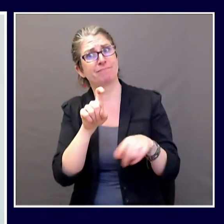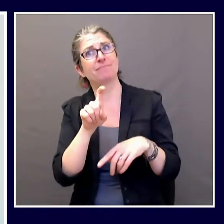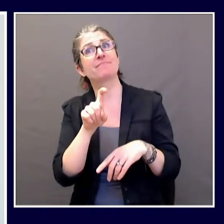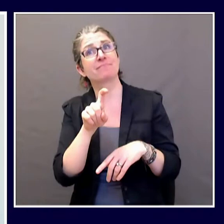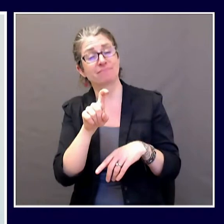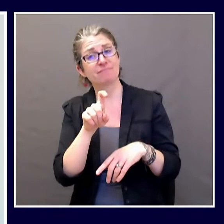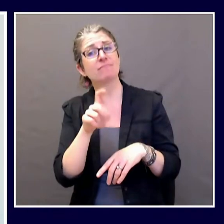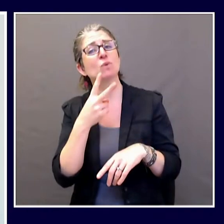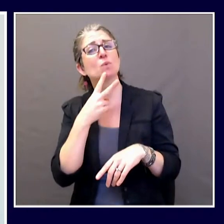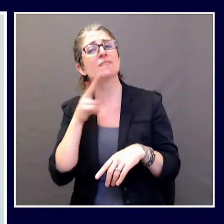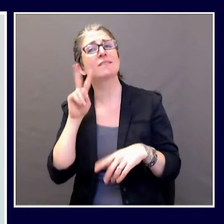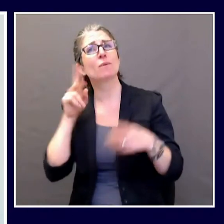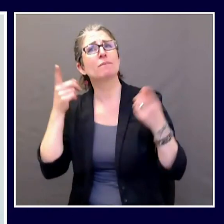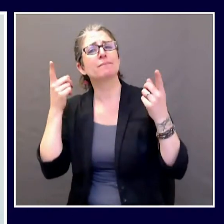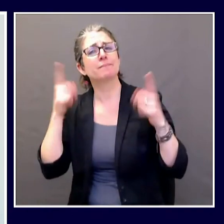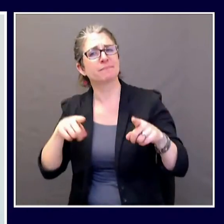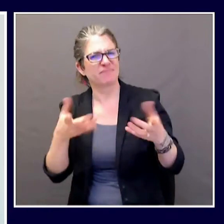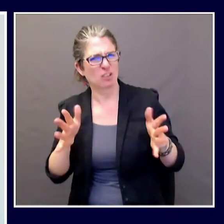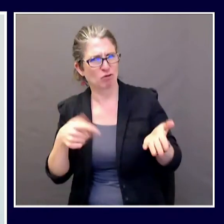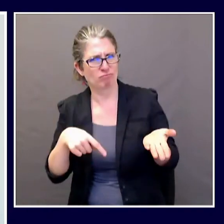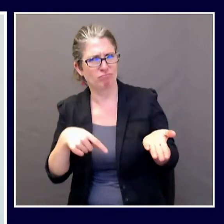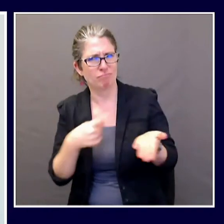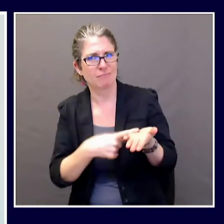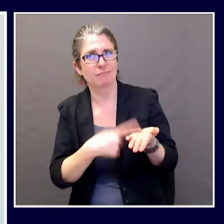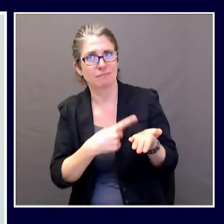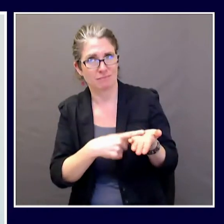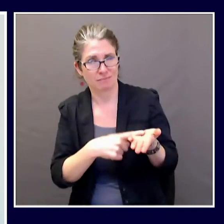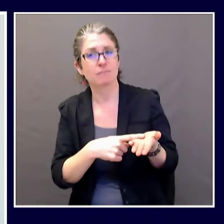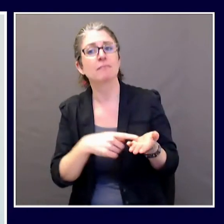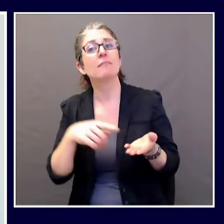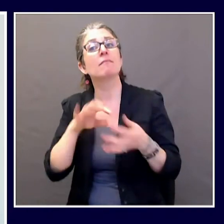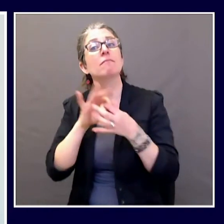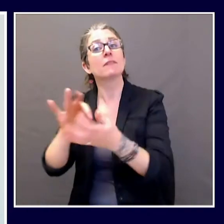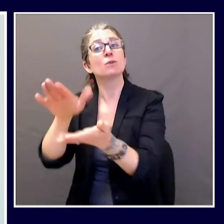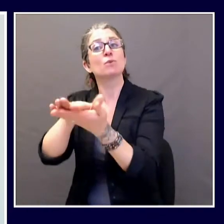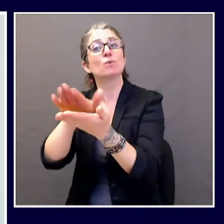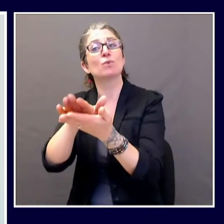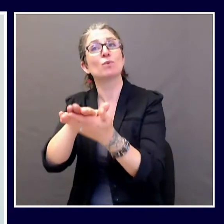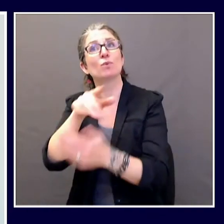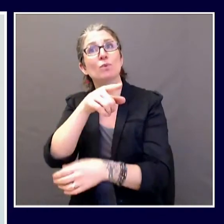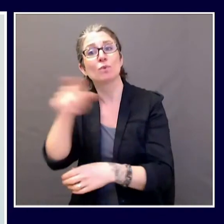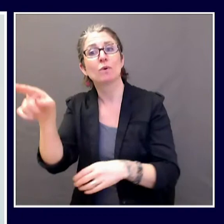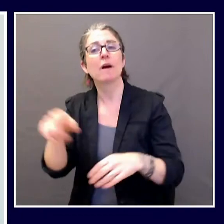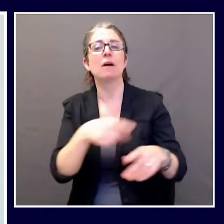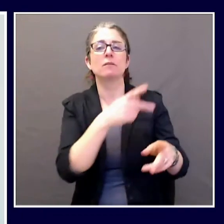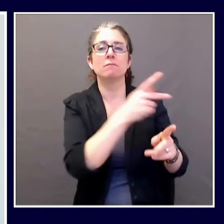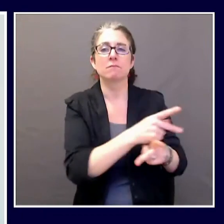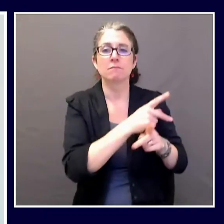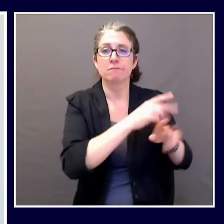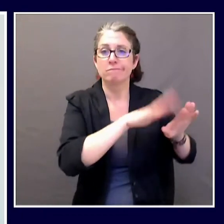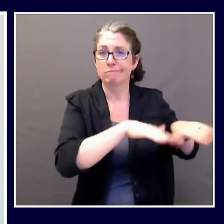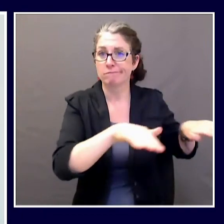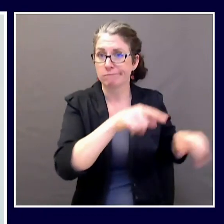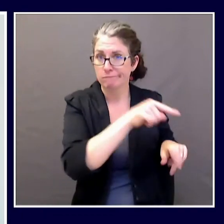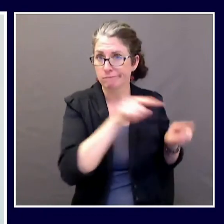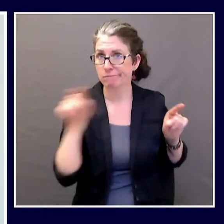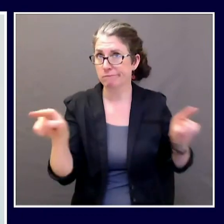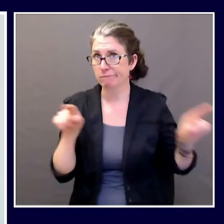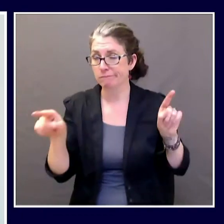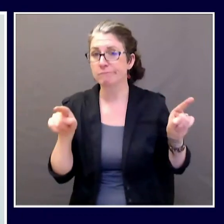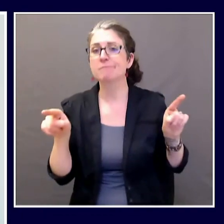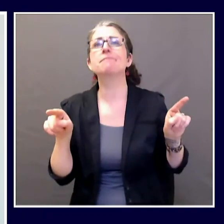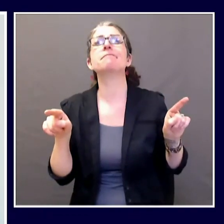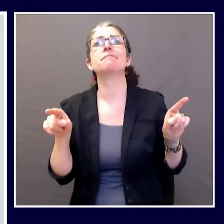and licensed childcare providers 59 and younger are eligible for vaccination sites like the one that Maine Health is operating